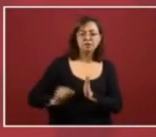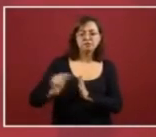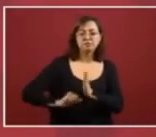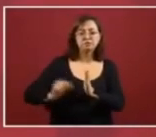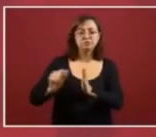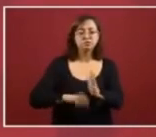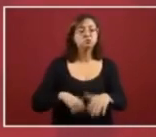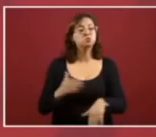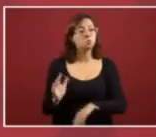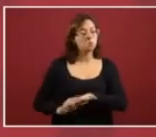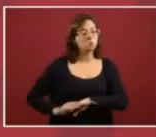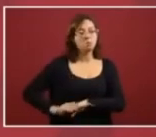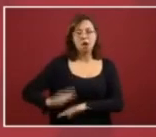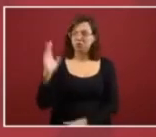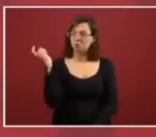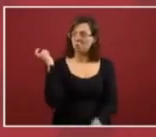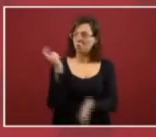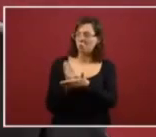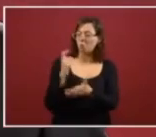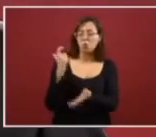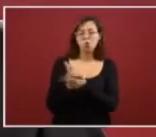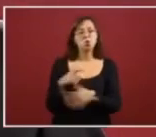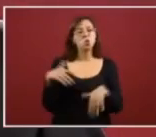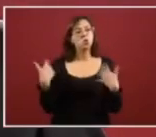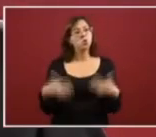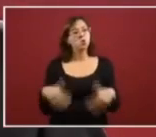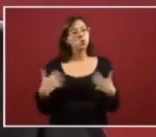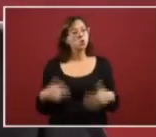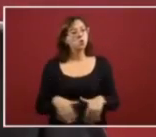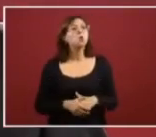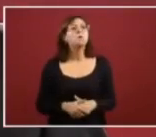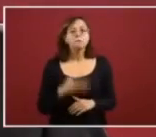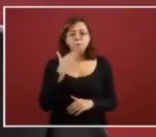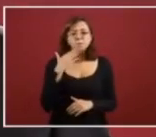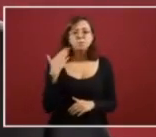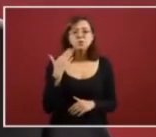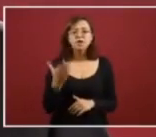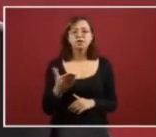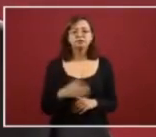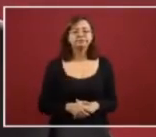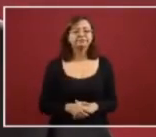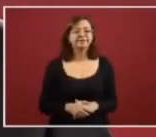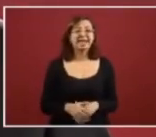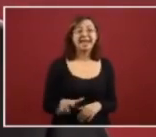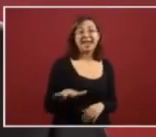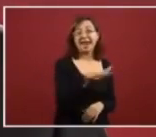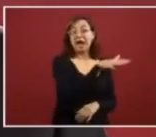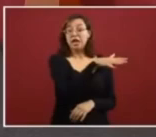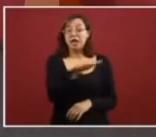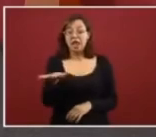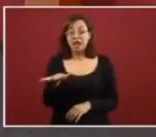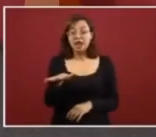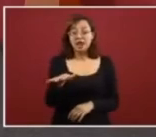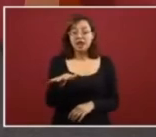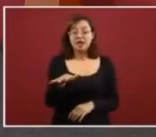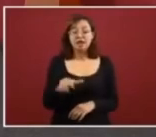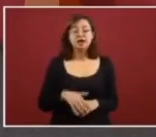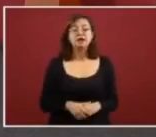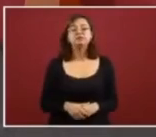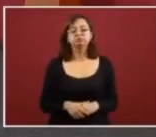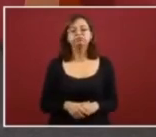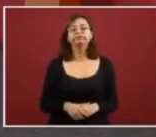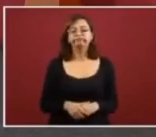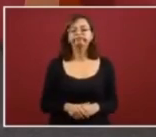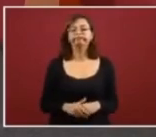11,500 a month and the most high that they've risen. El salario en general, so in general salary ha